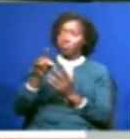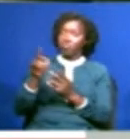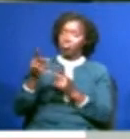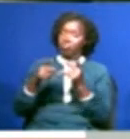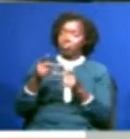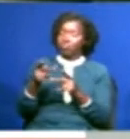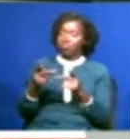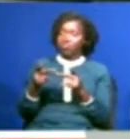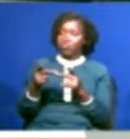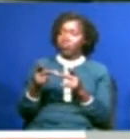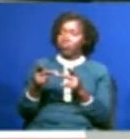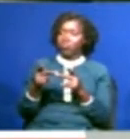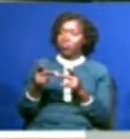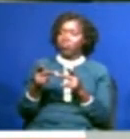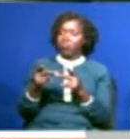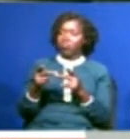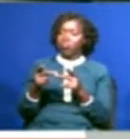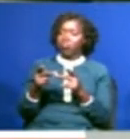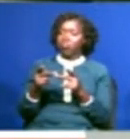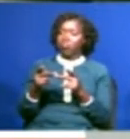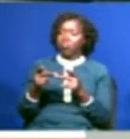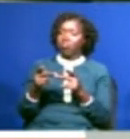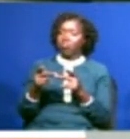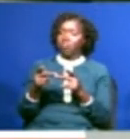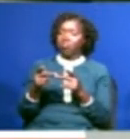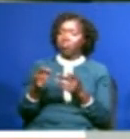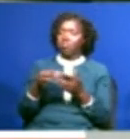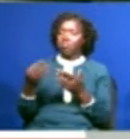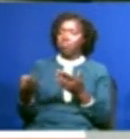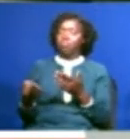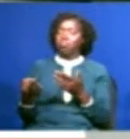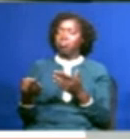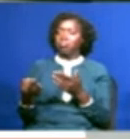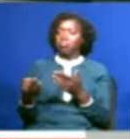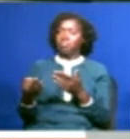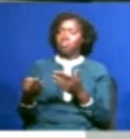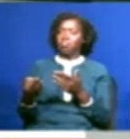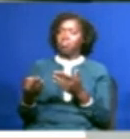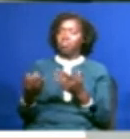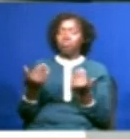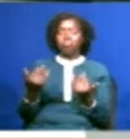Unfortunately, the gods were against them. The Charera 4 never helped them. Now,